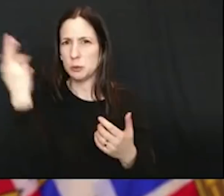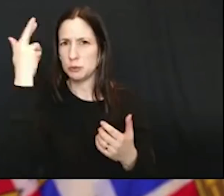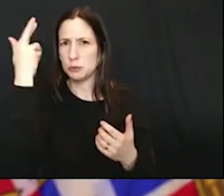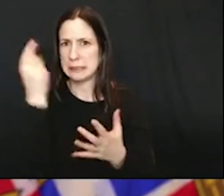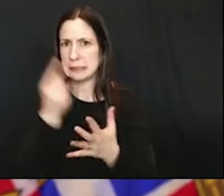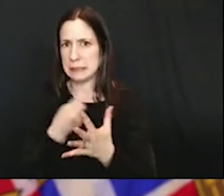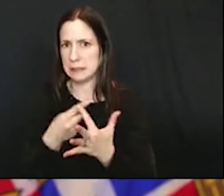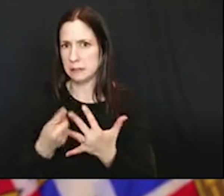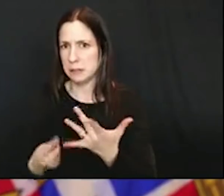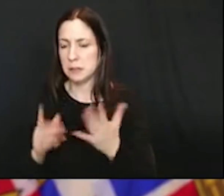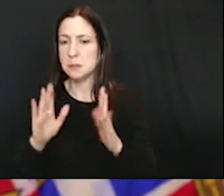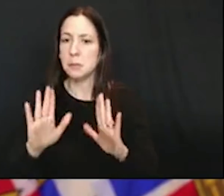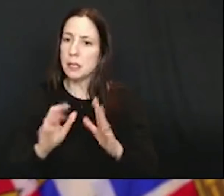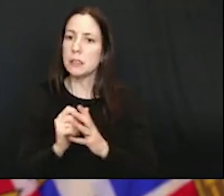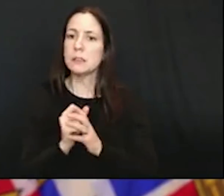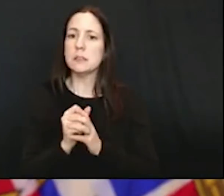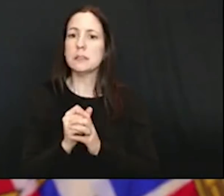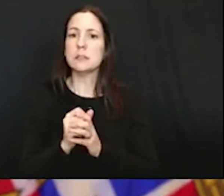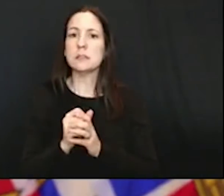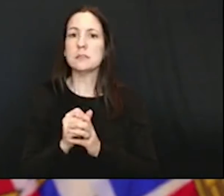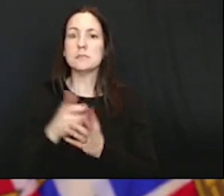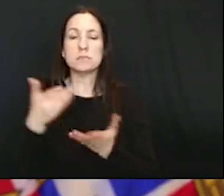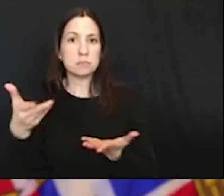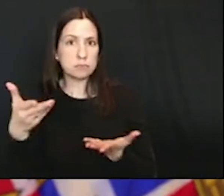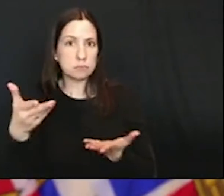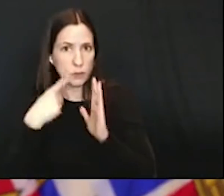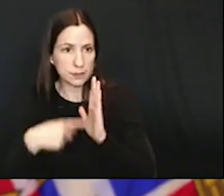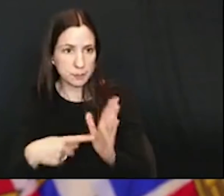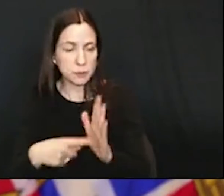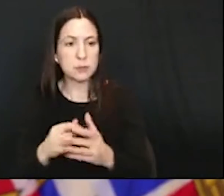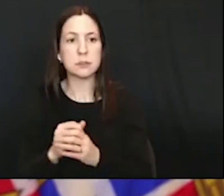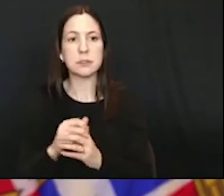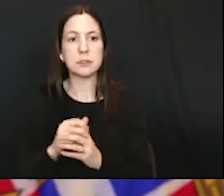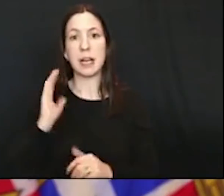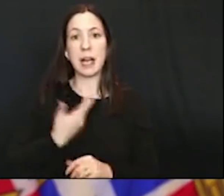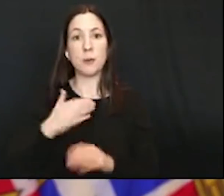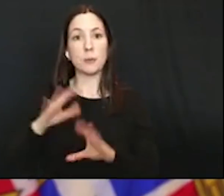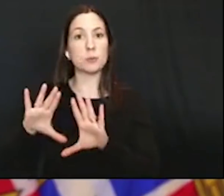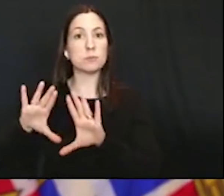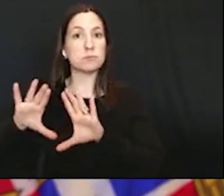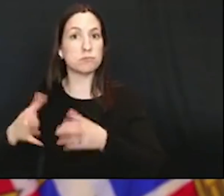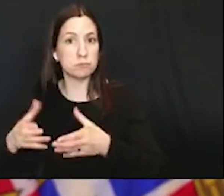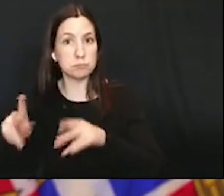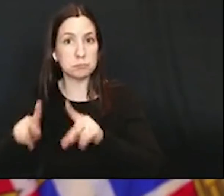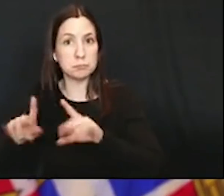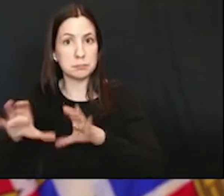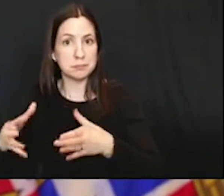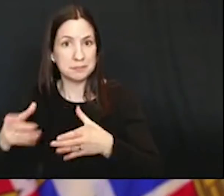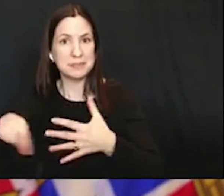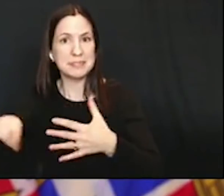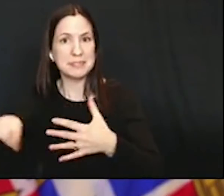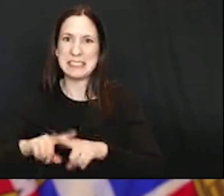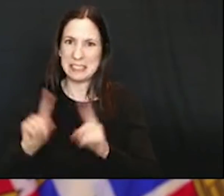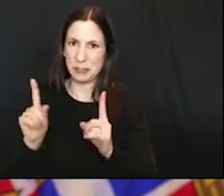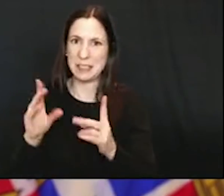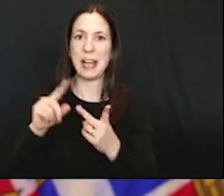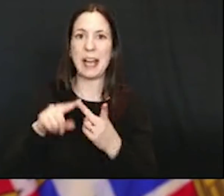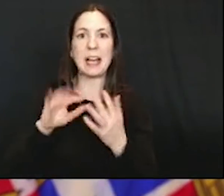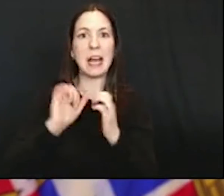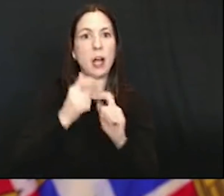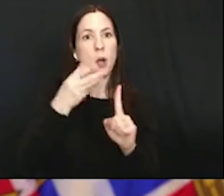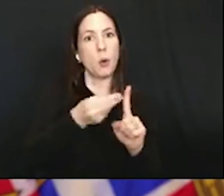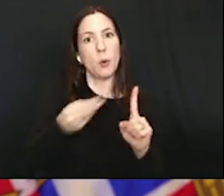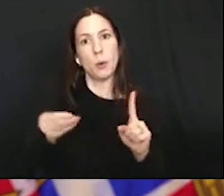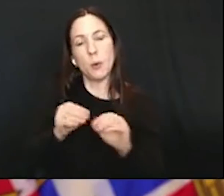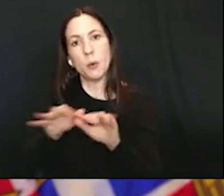that. Partly, we have a different epidemiology, and we have a different demography here in the